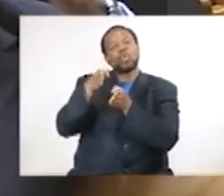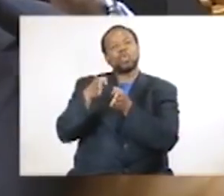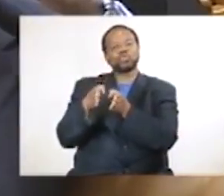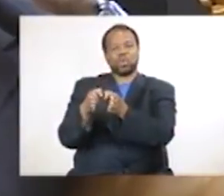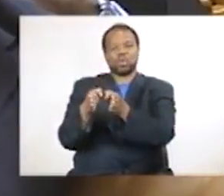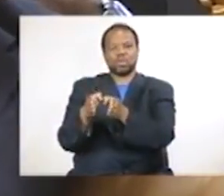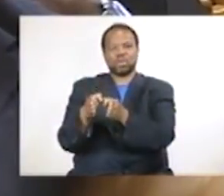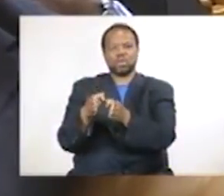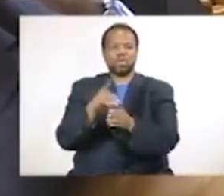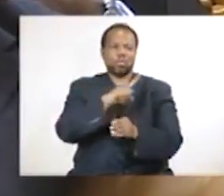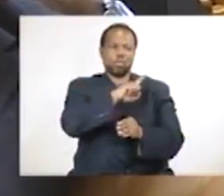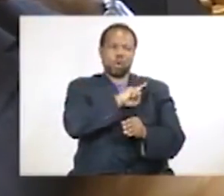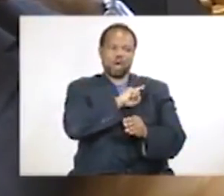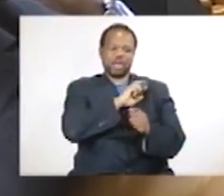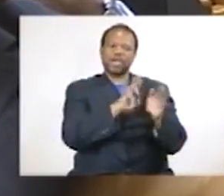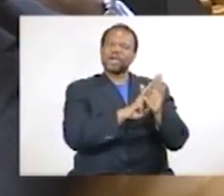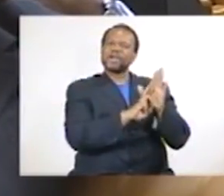Mr. President,